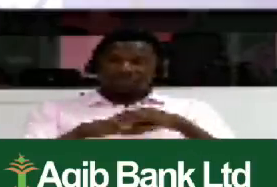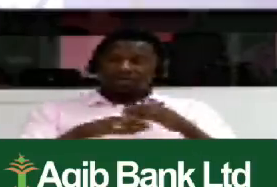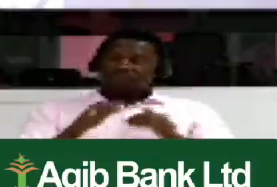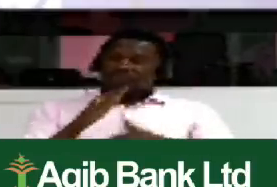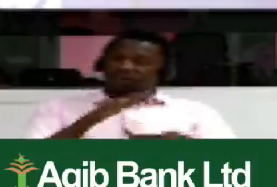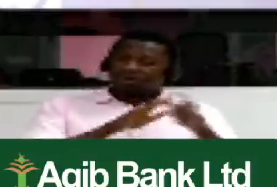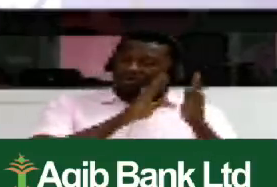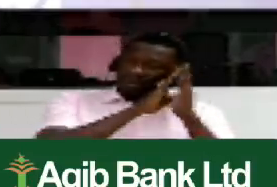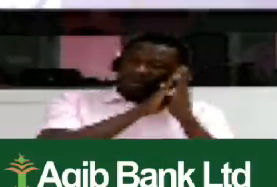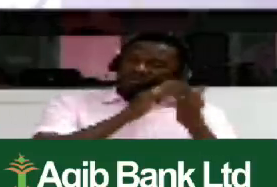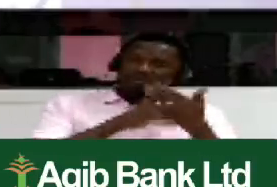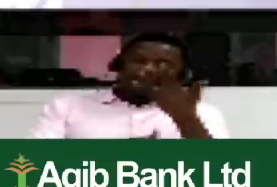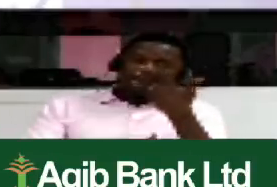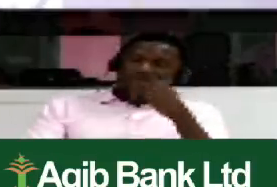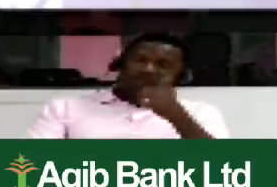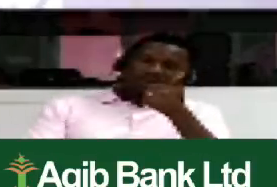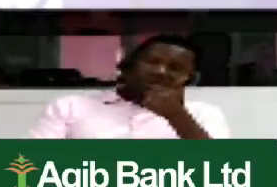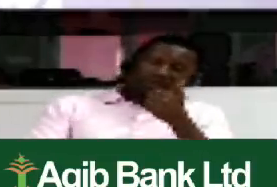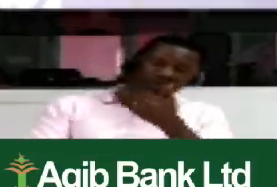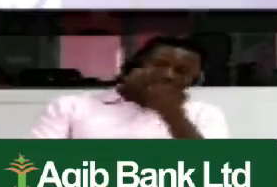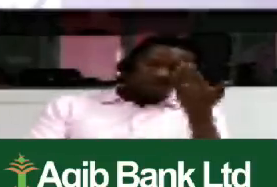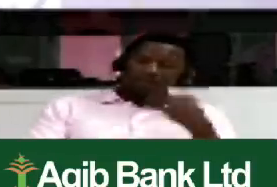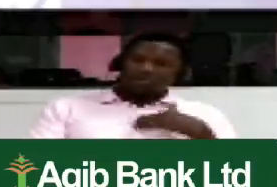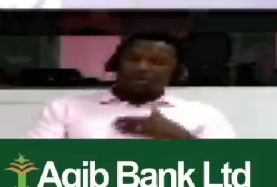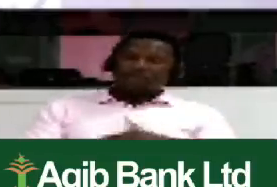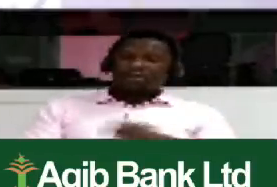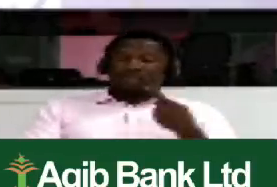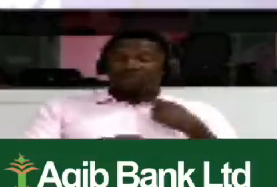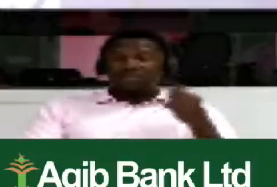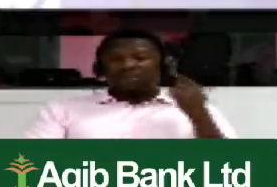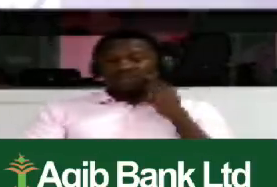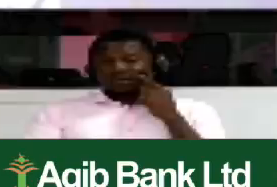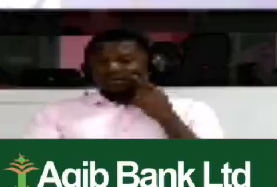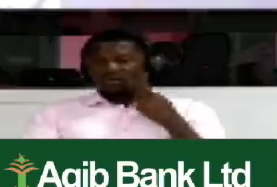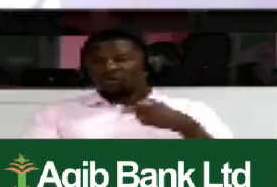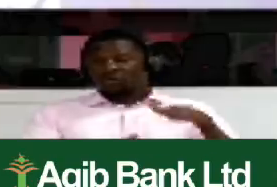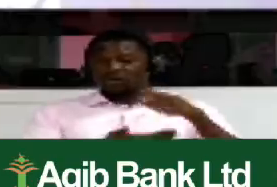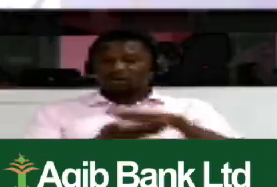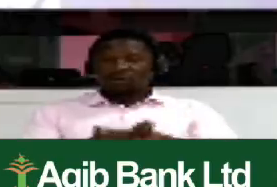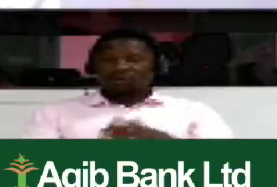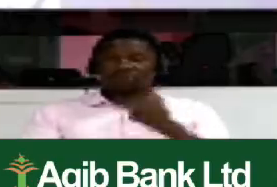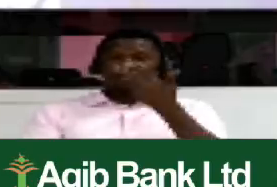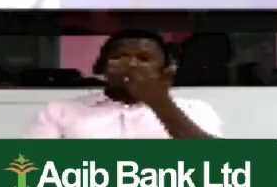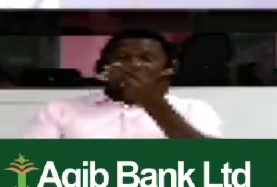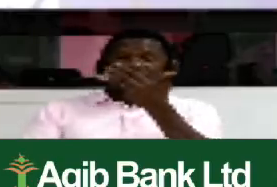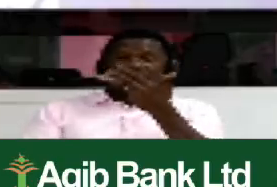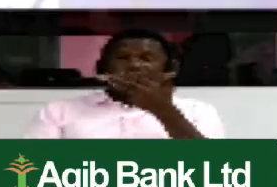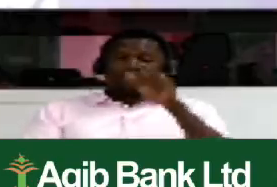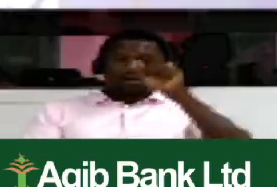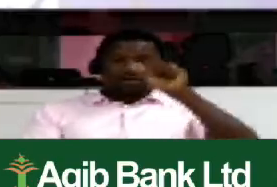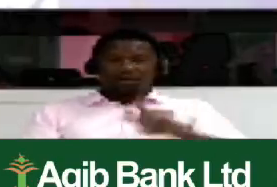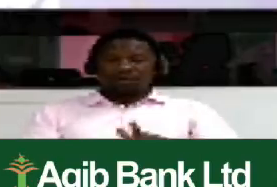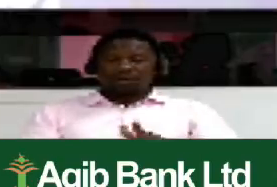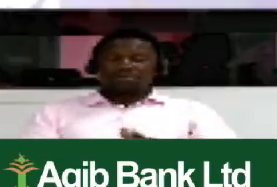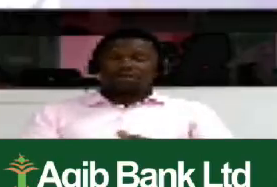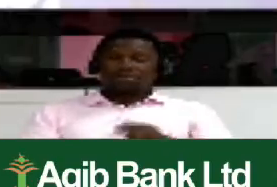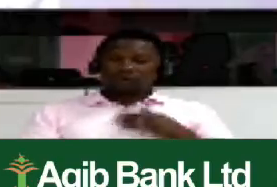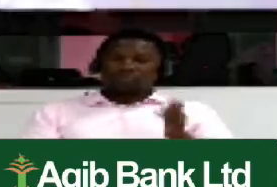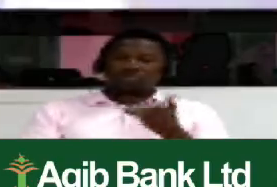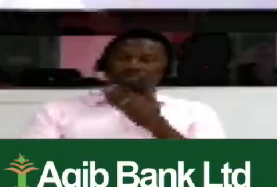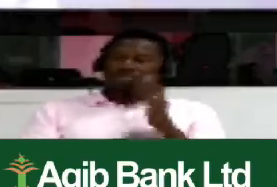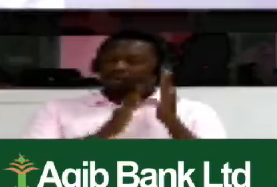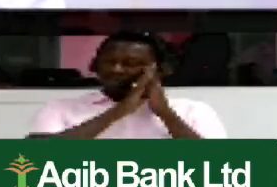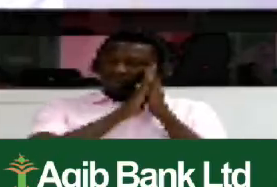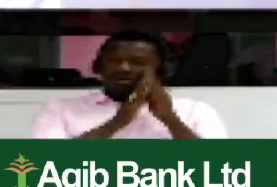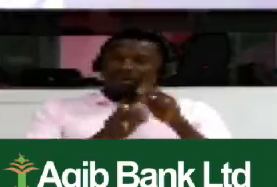So this particular day on the 9th April, I went to bed usually at around that